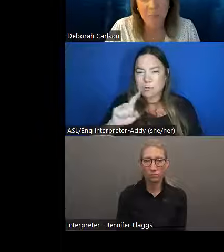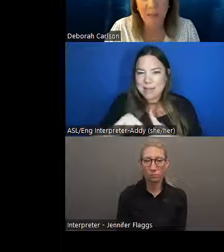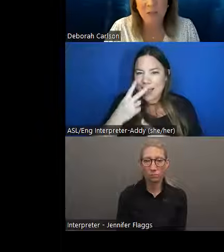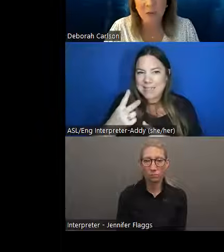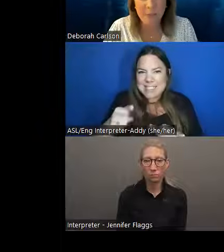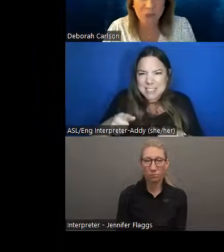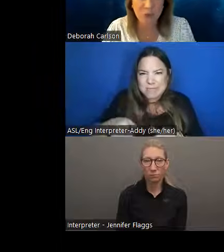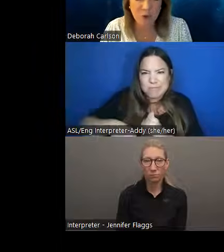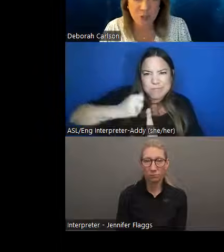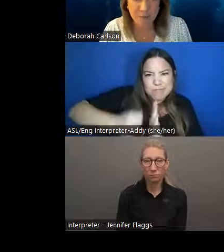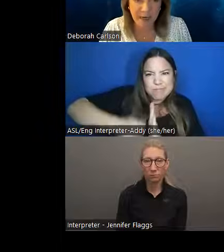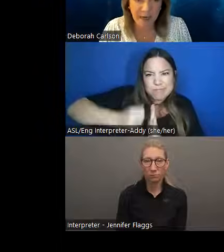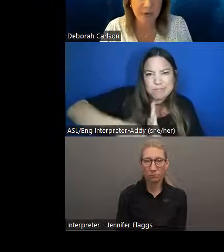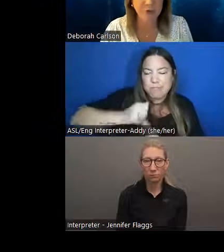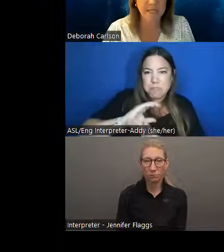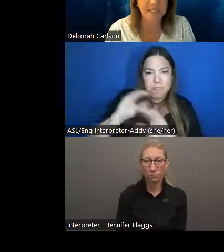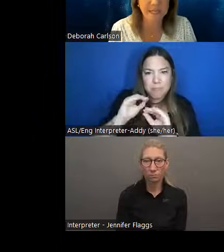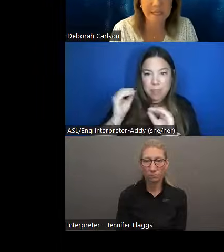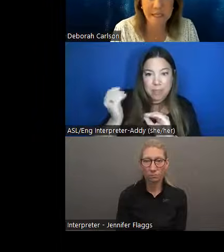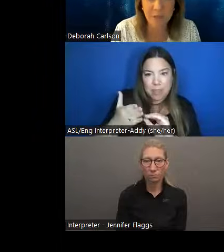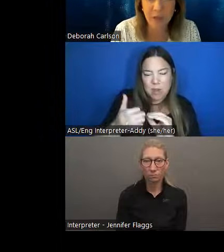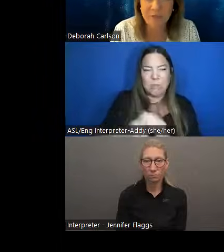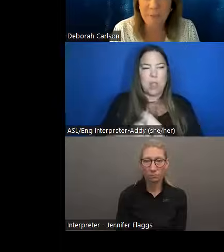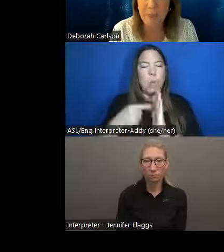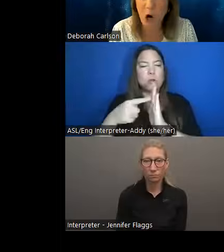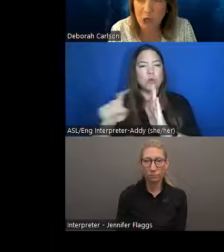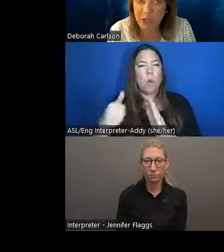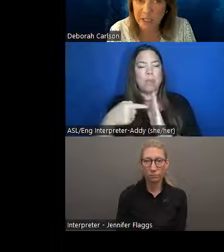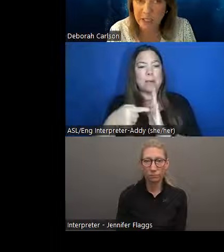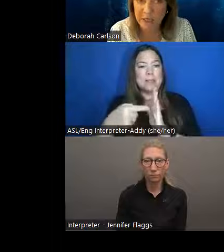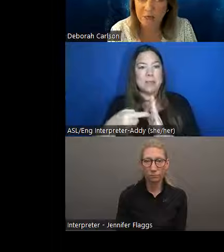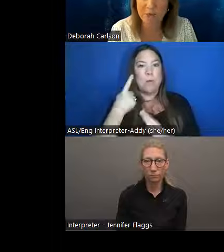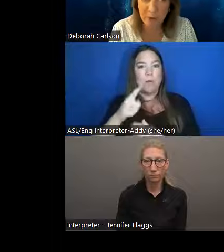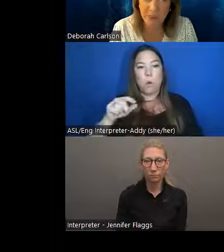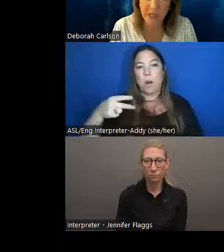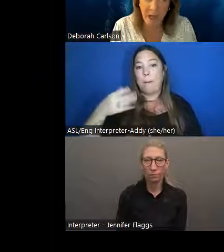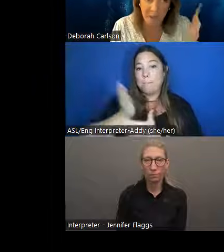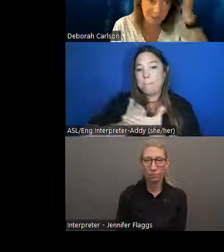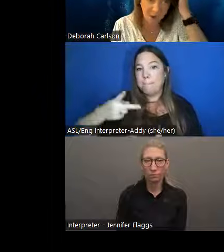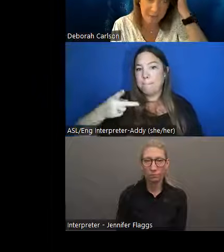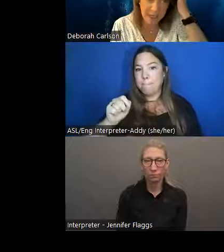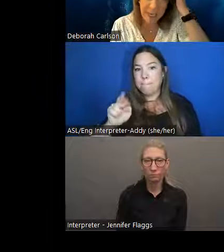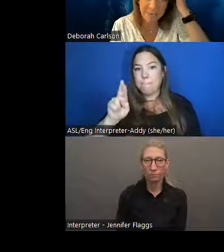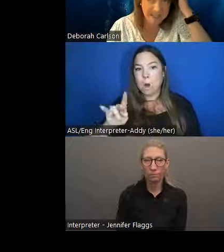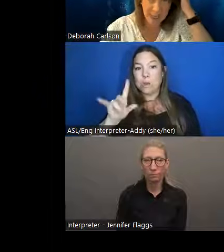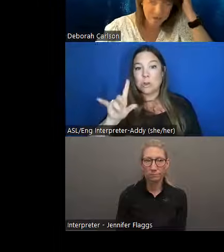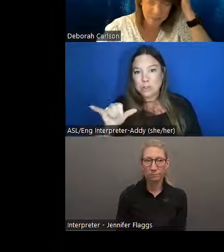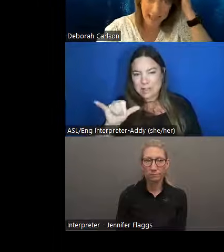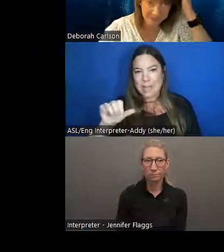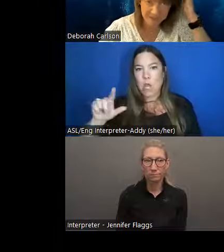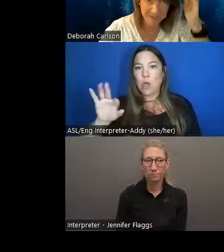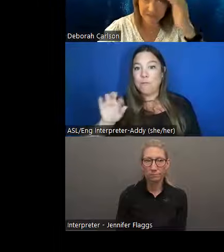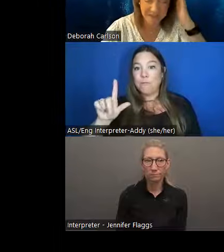drum. So let me show you, just by contrast, an example of a partially fluted column drum. And this comes